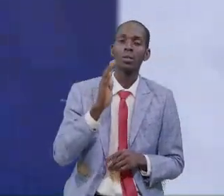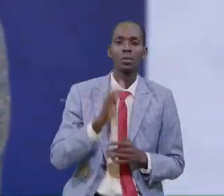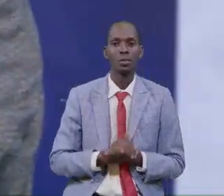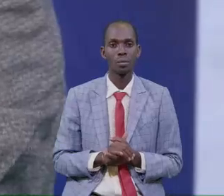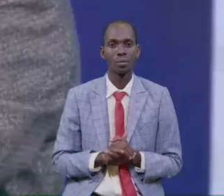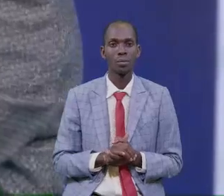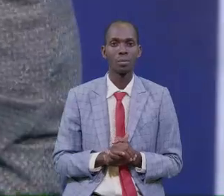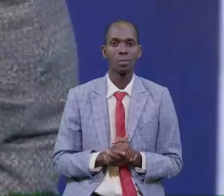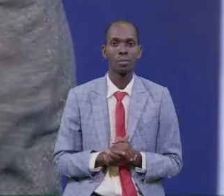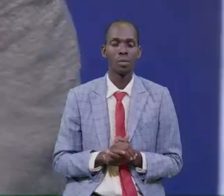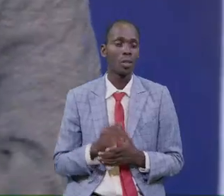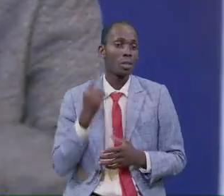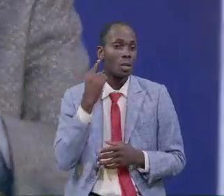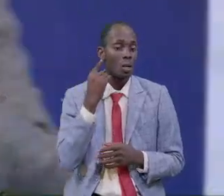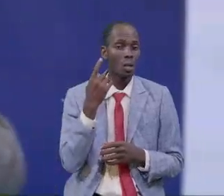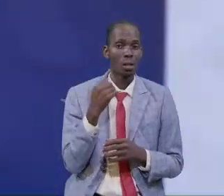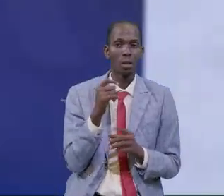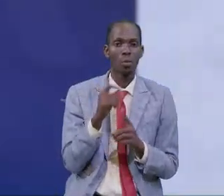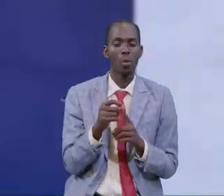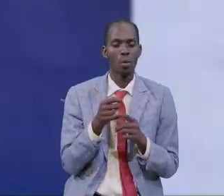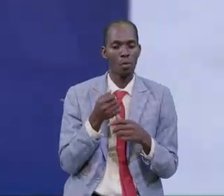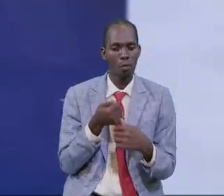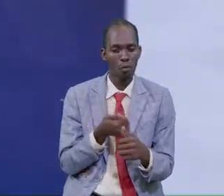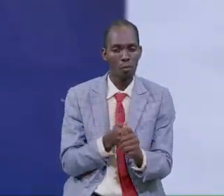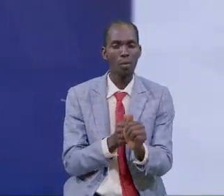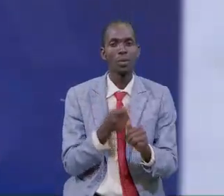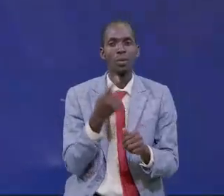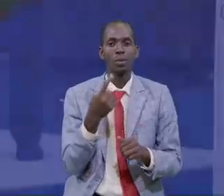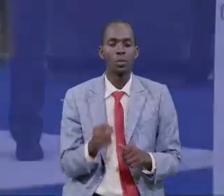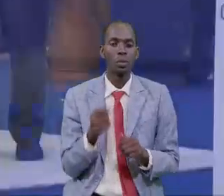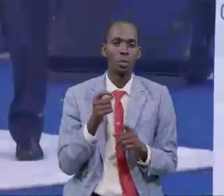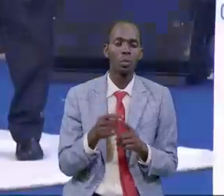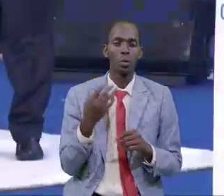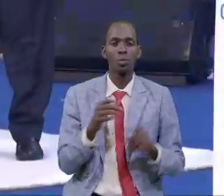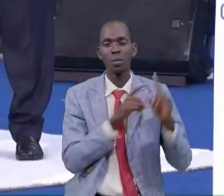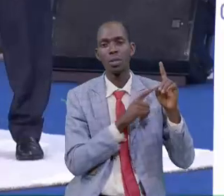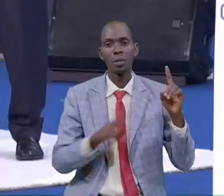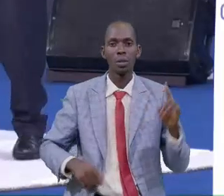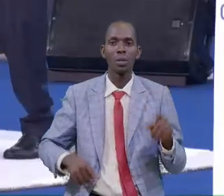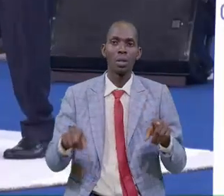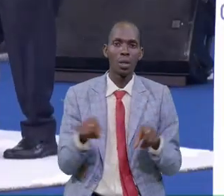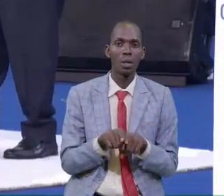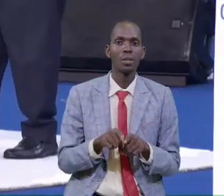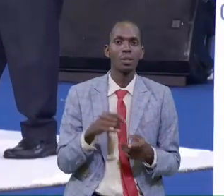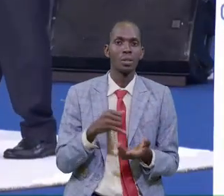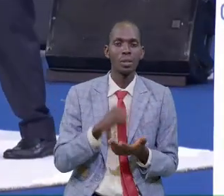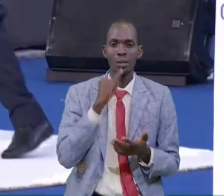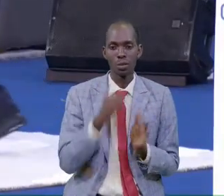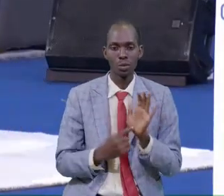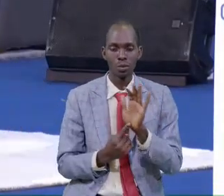Hear the word, follow the word of the Lord as it's revealed unto you.